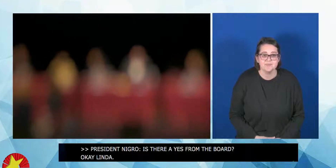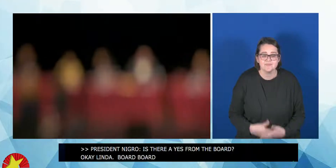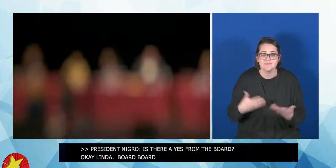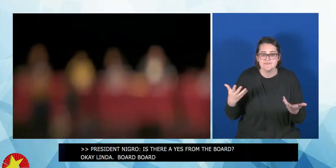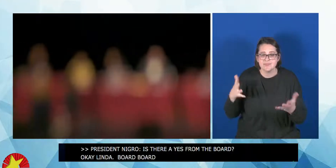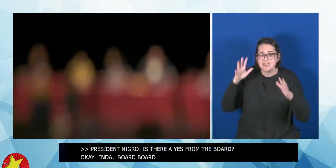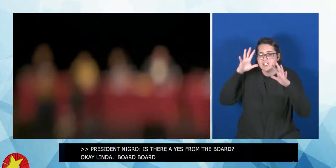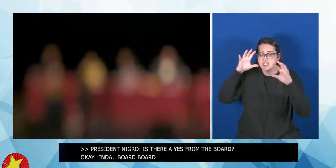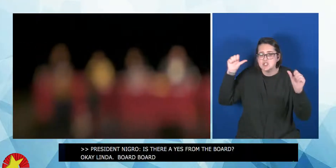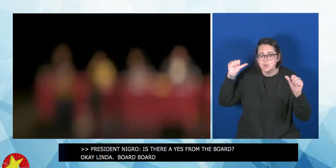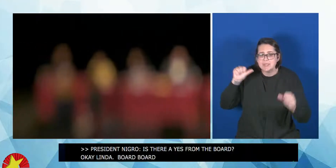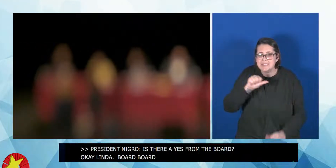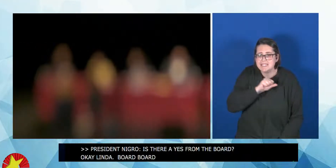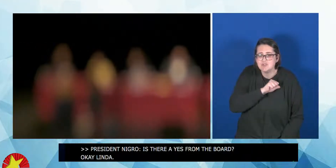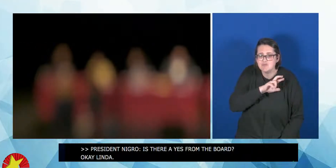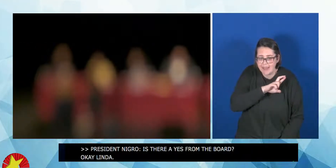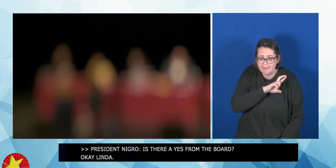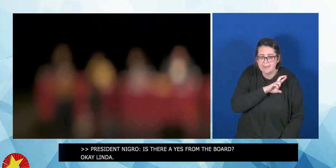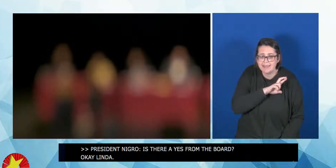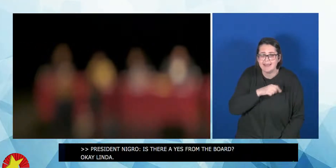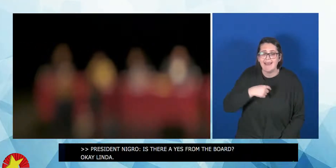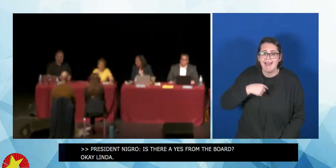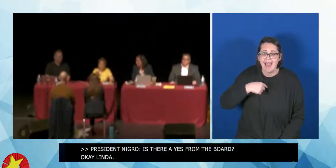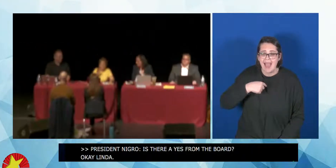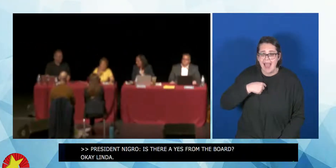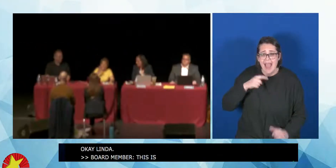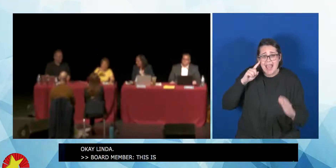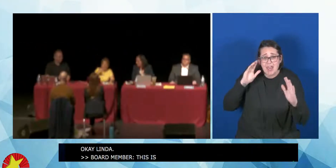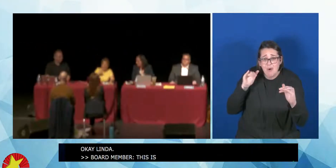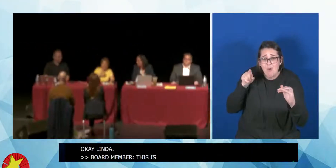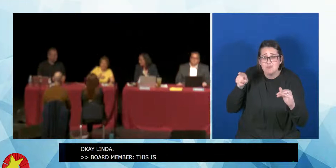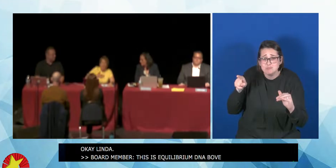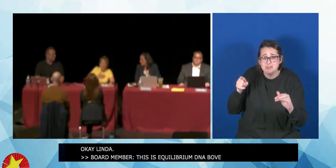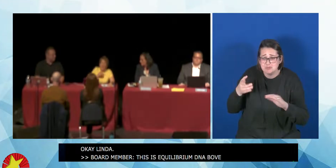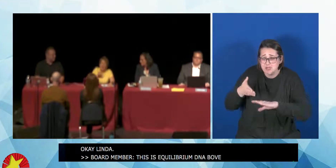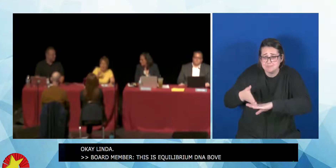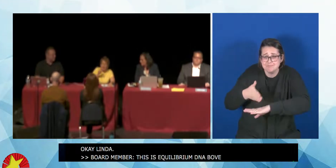Superintendent Reichman, I hope that you're getting better.